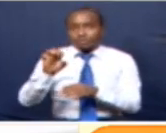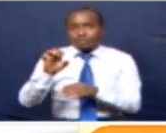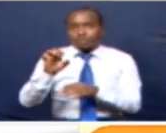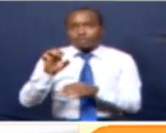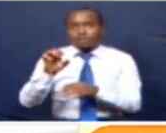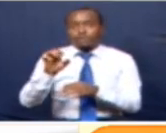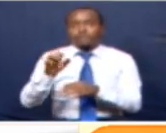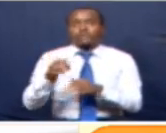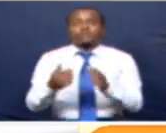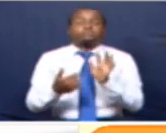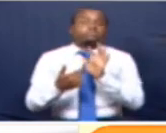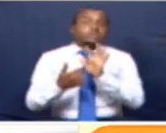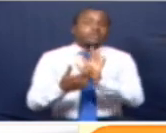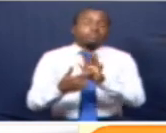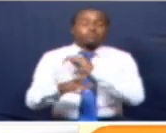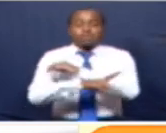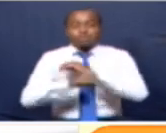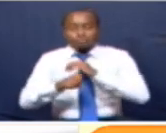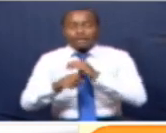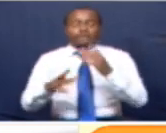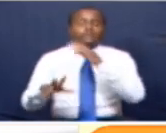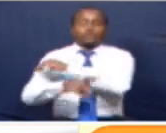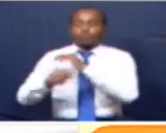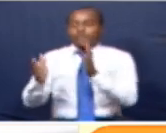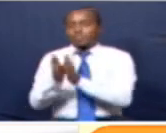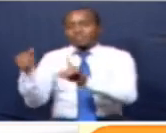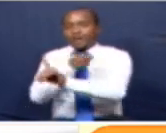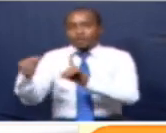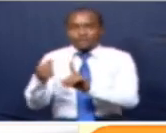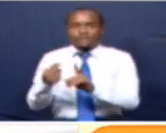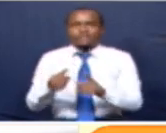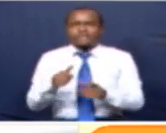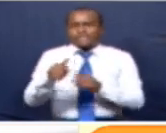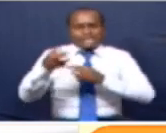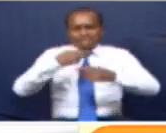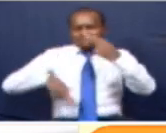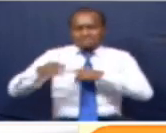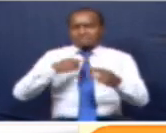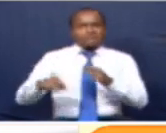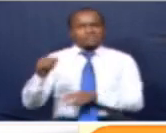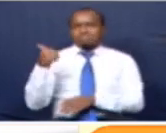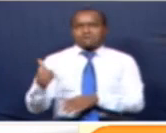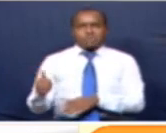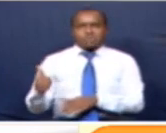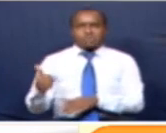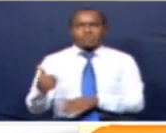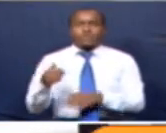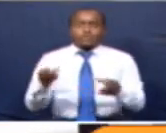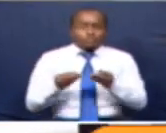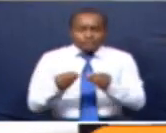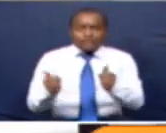criminal activities like robbery with violence and so on, has not been revised drastically to deal